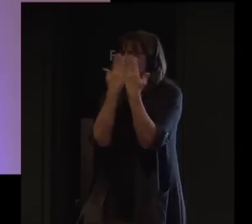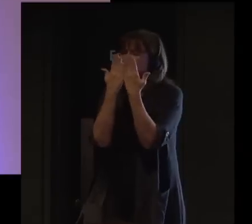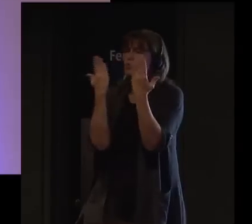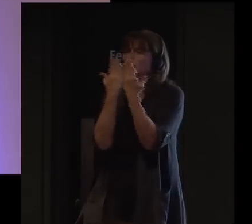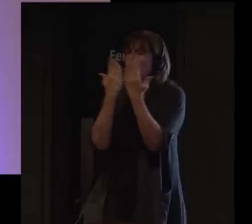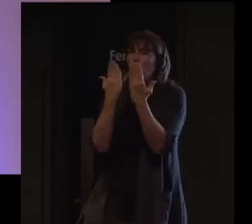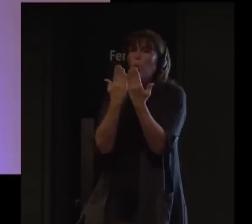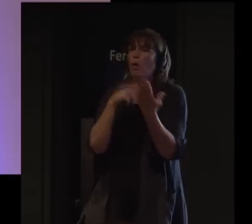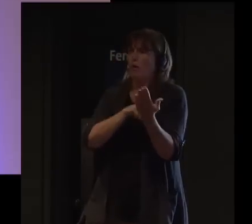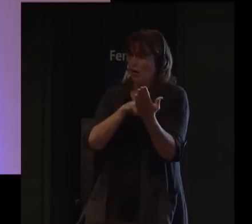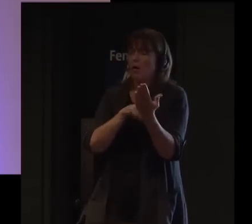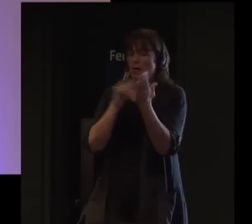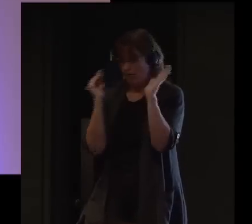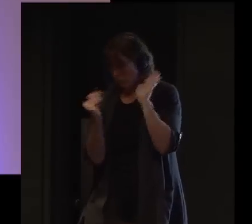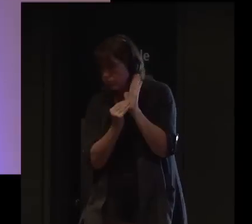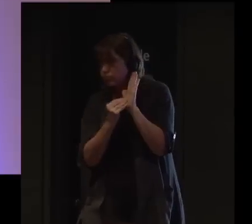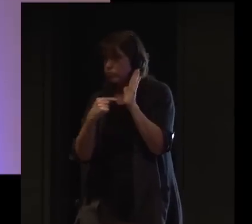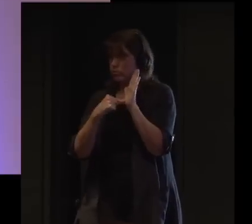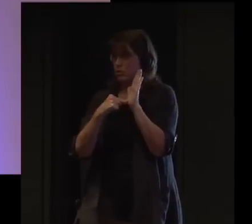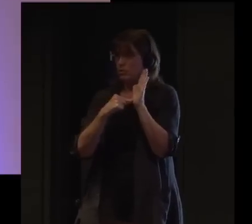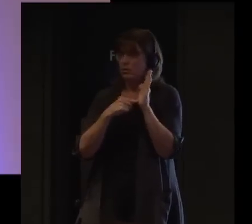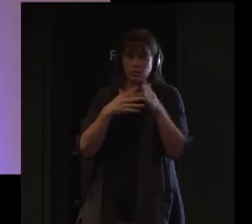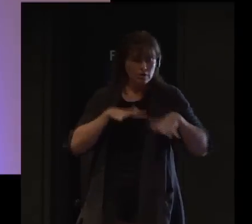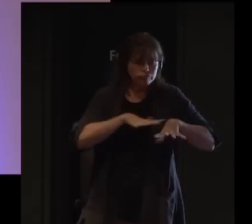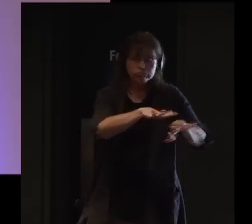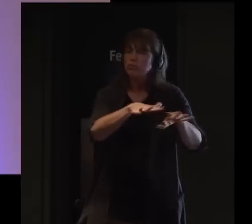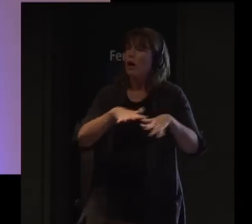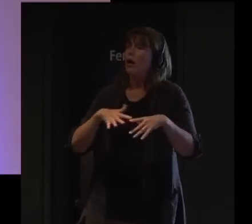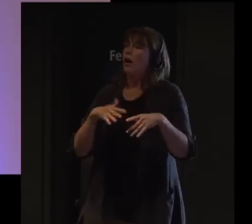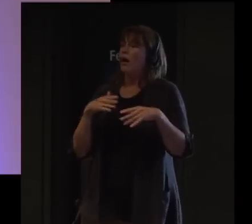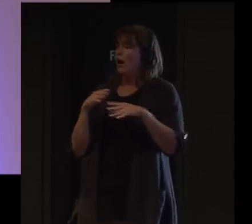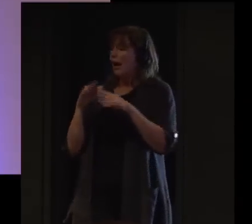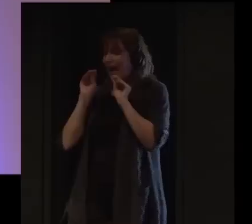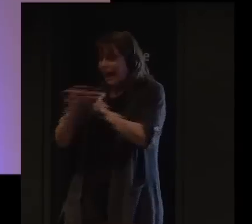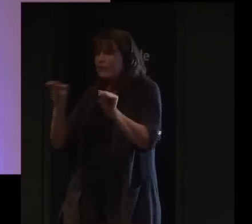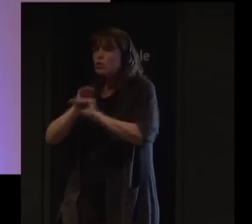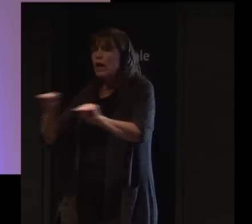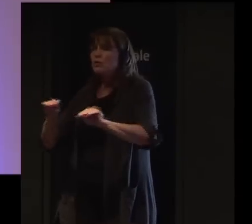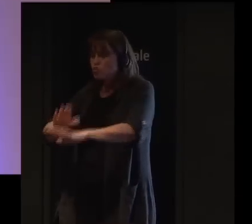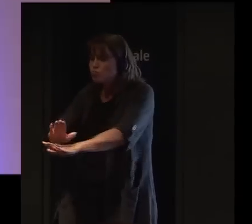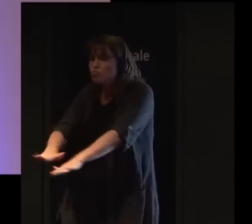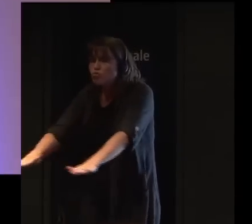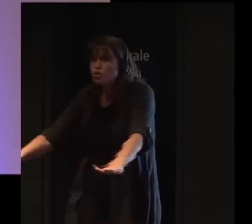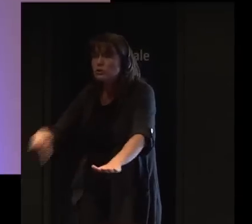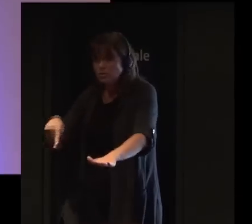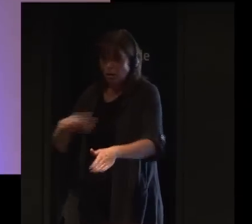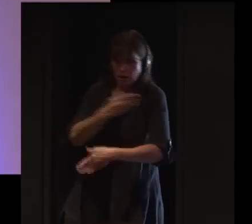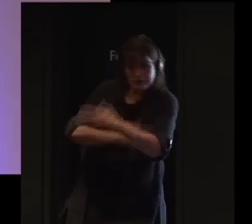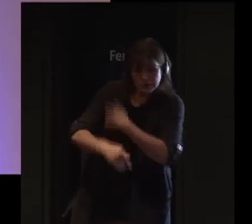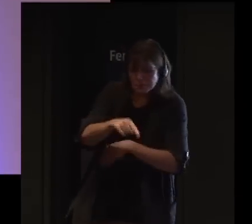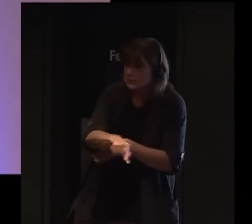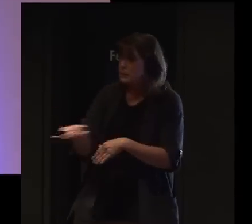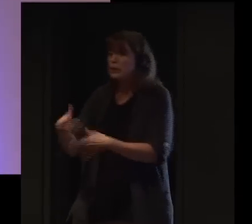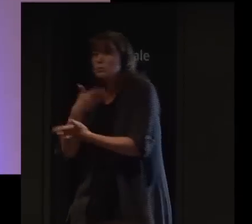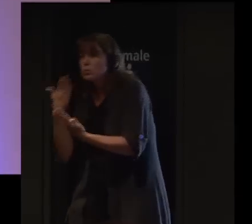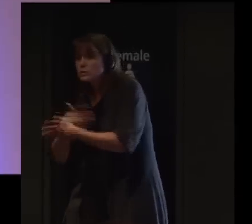reference to the need at school, in the education curricula for children with disabilities, to